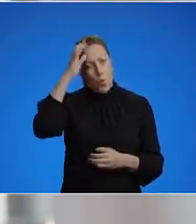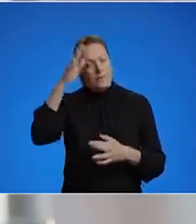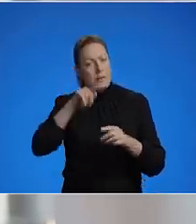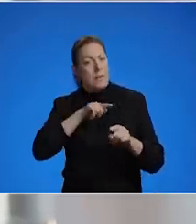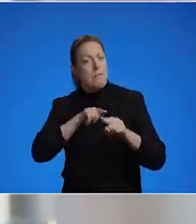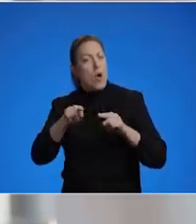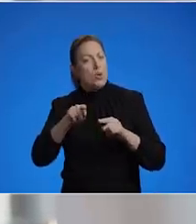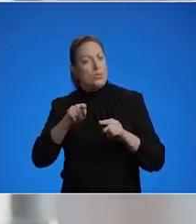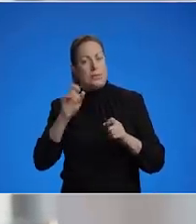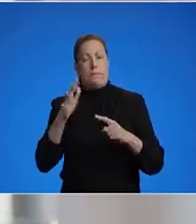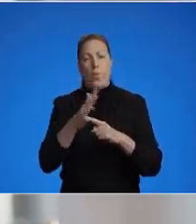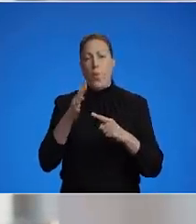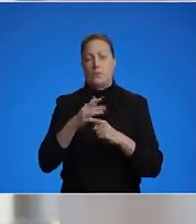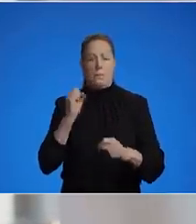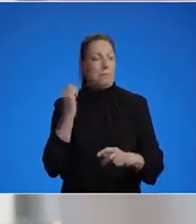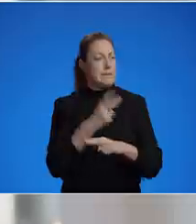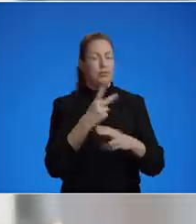riches not to be numbered.